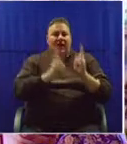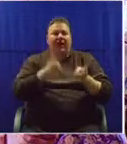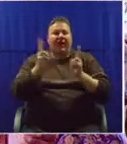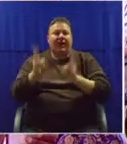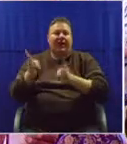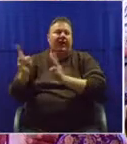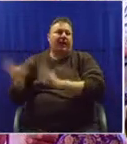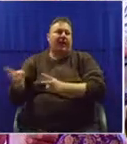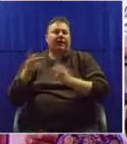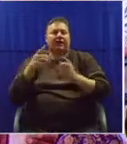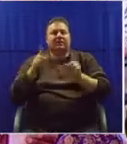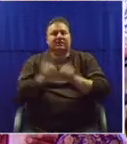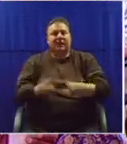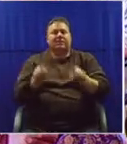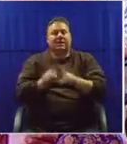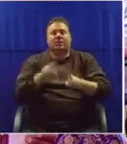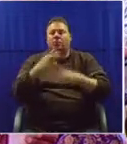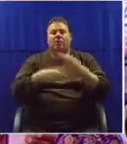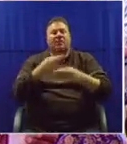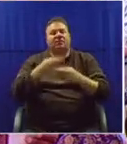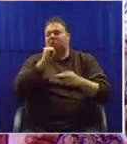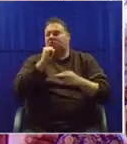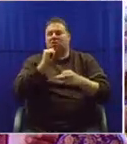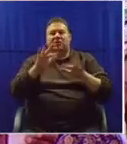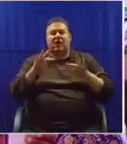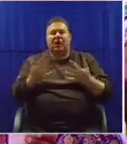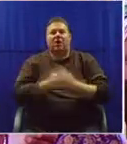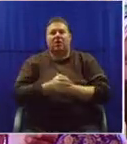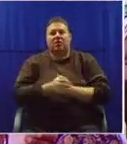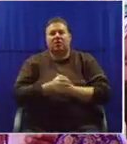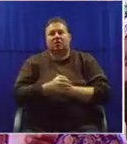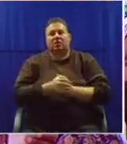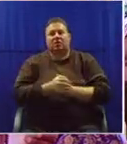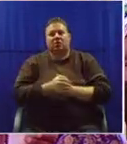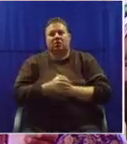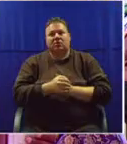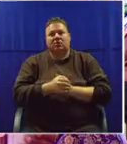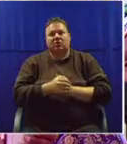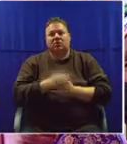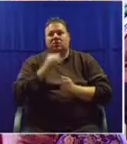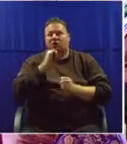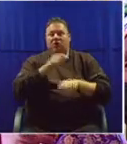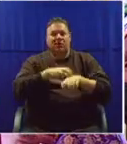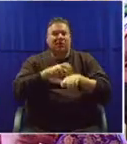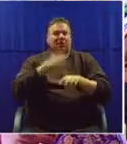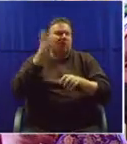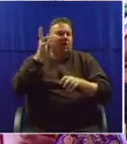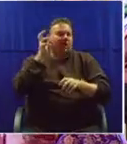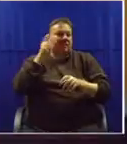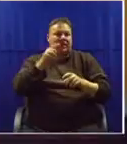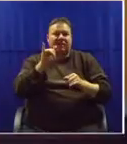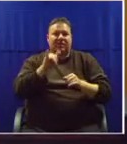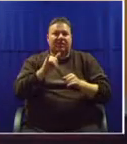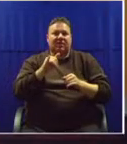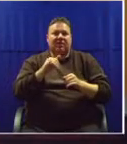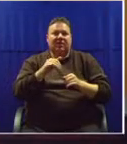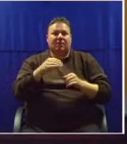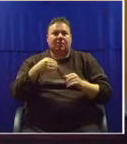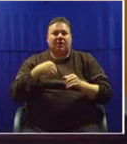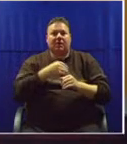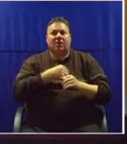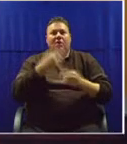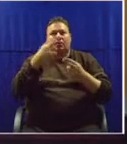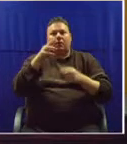make a ruling to take even them out immediately without having to listen to that member. Thank you very much.